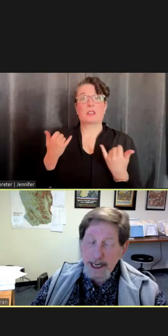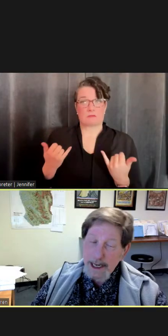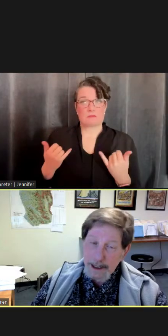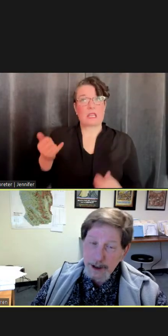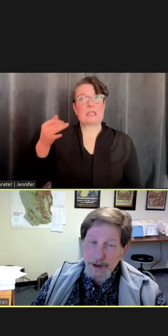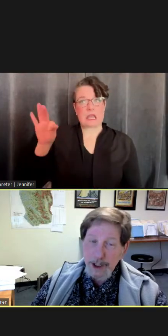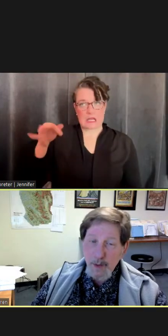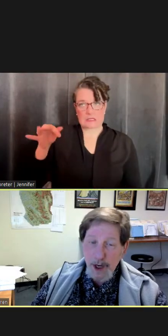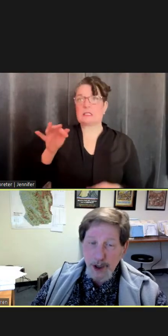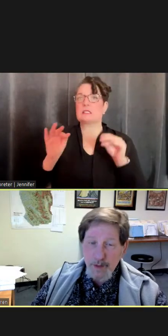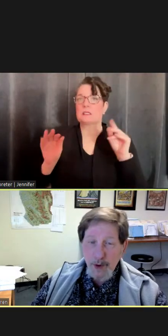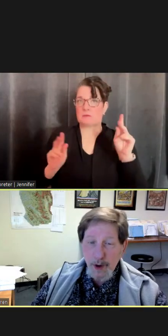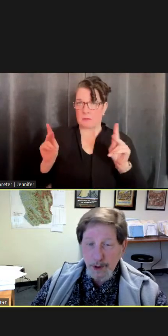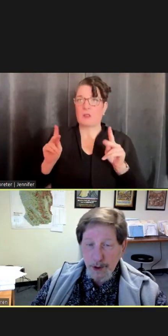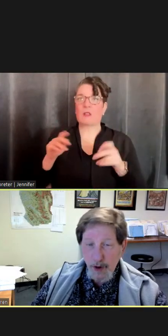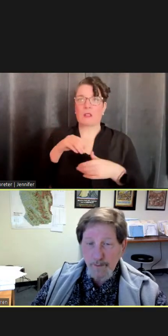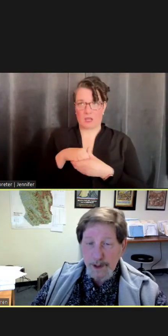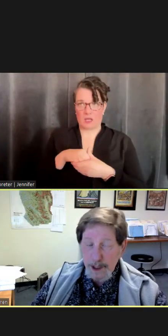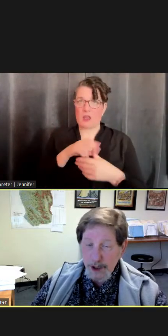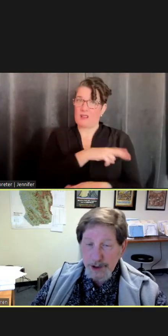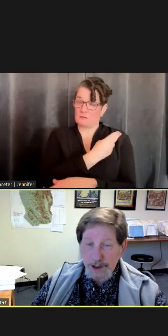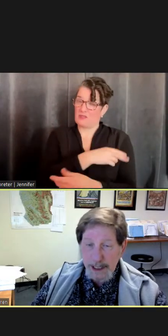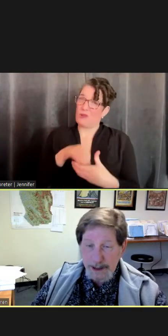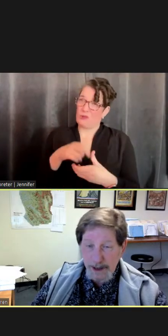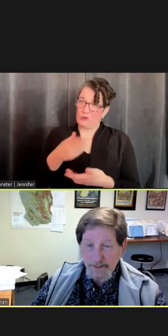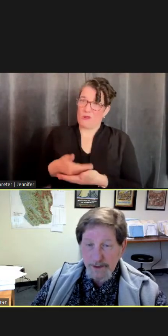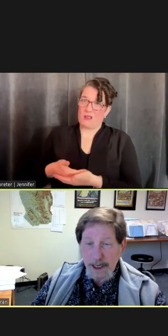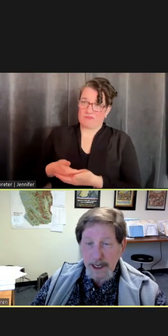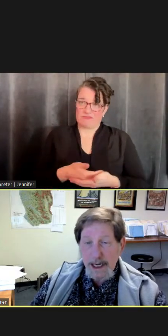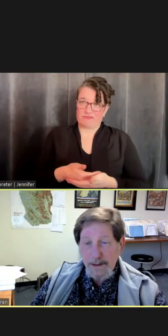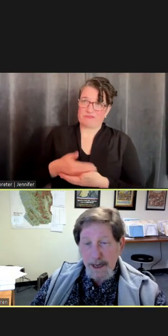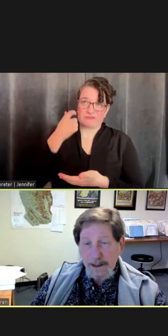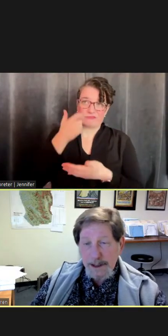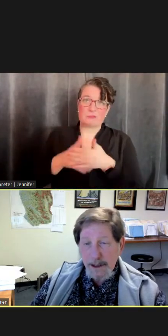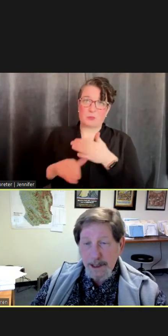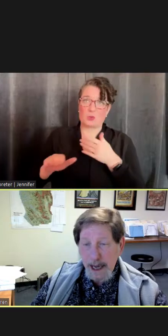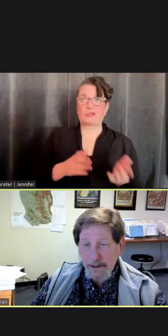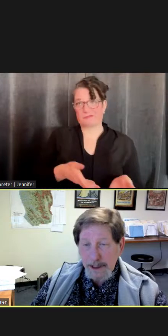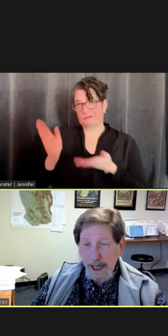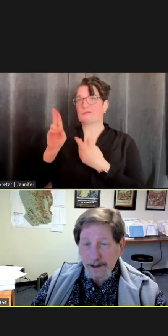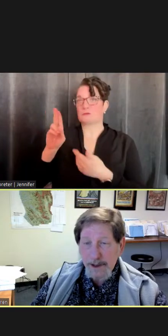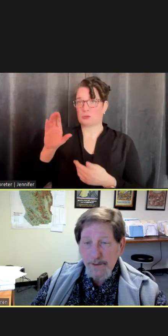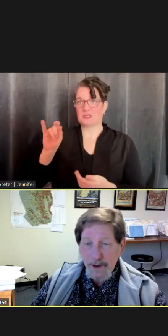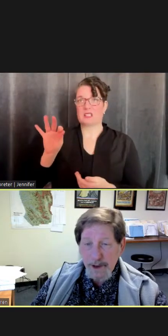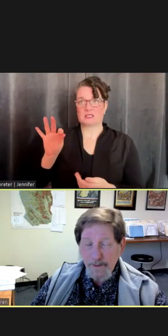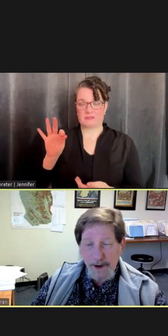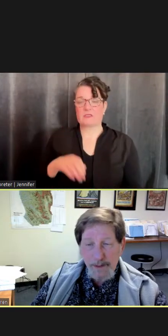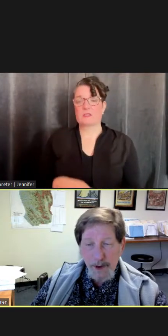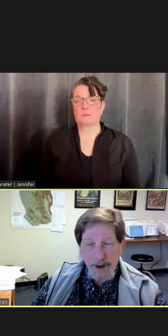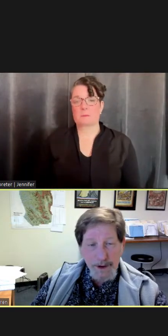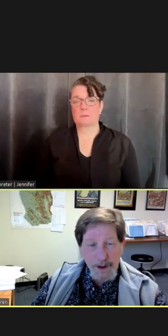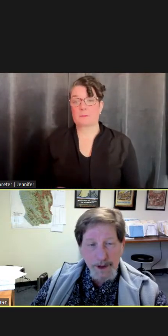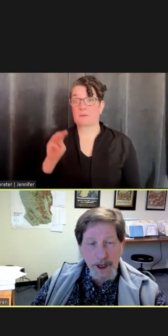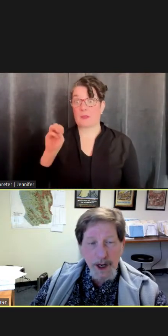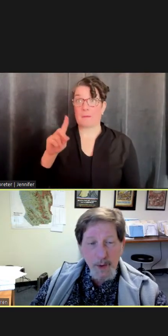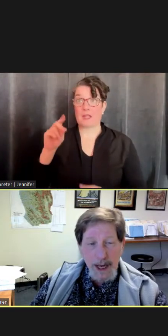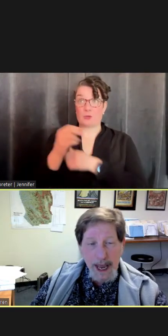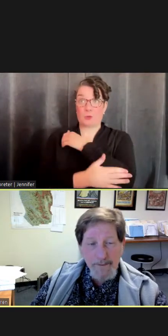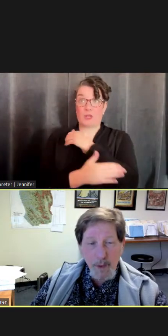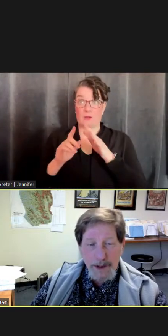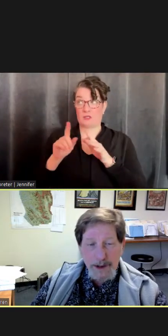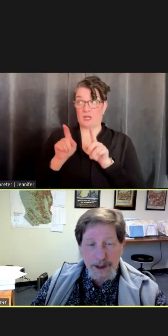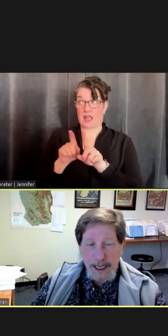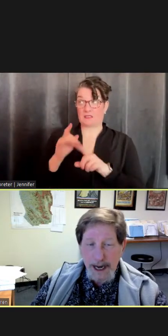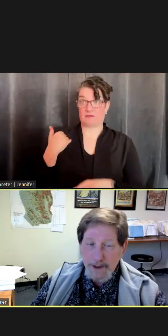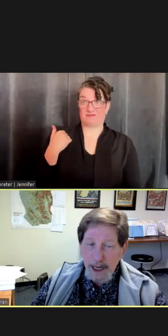hospitals, including one newborn with COVID in UCSF. In Mendocino County, as of February 3rd, we